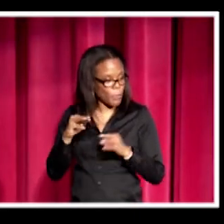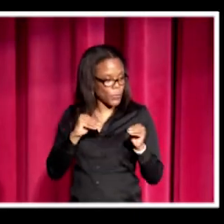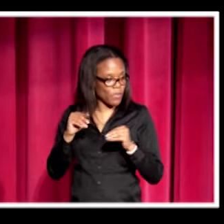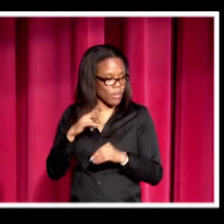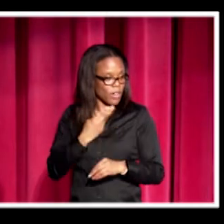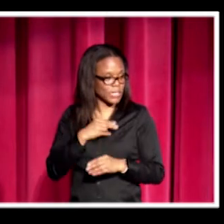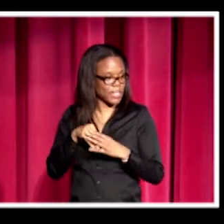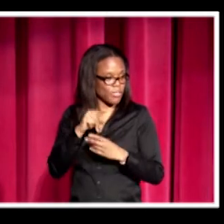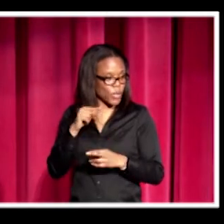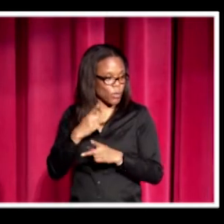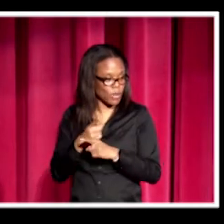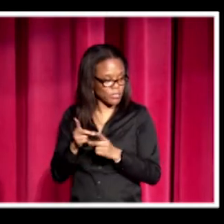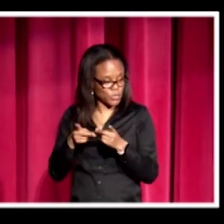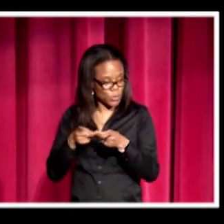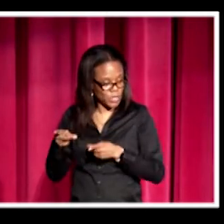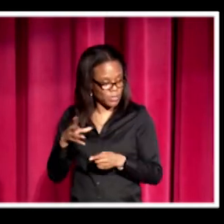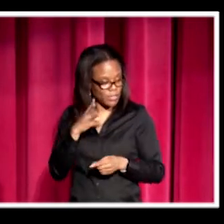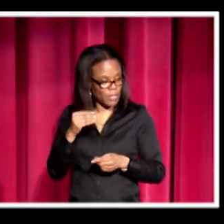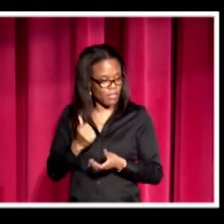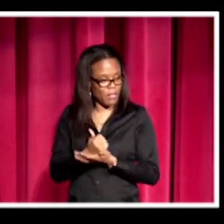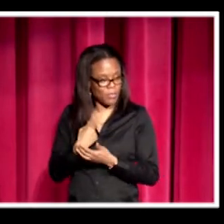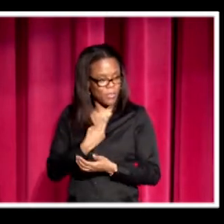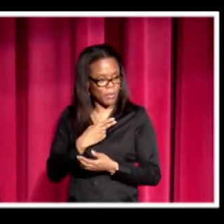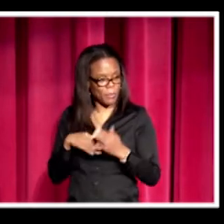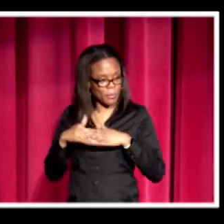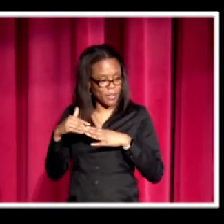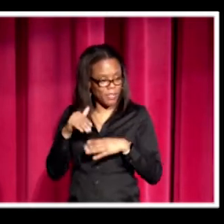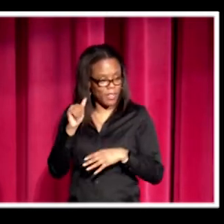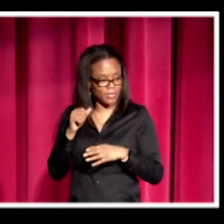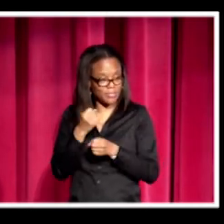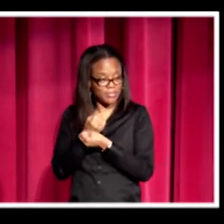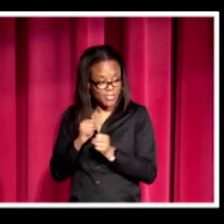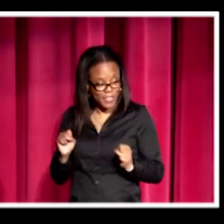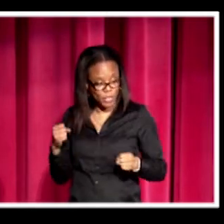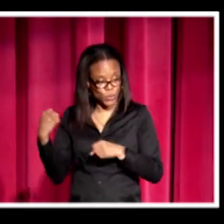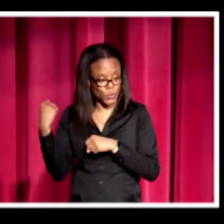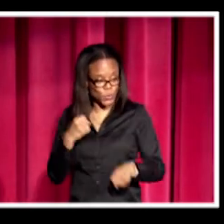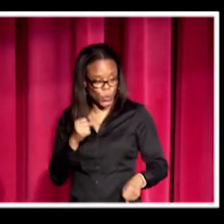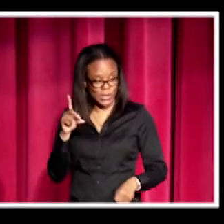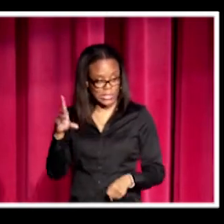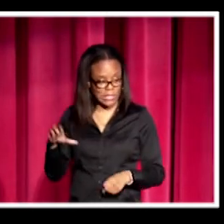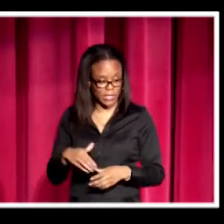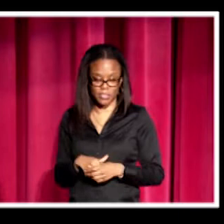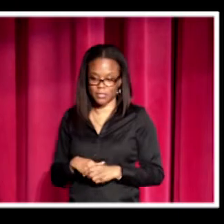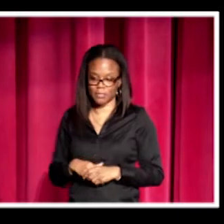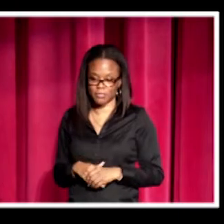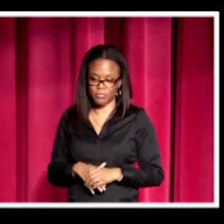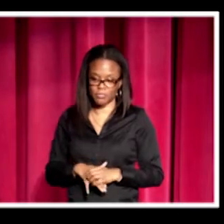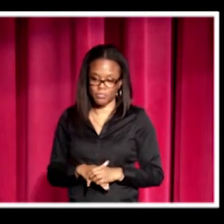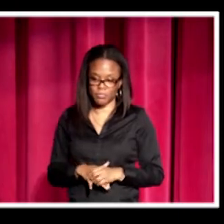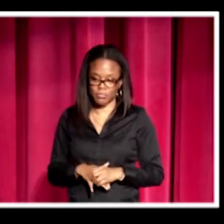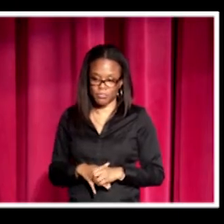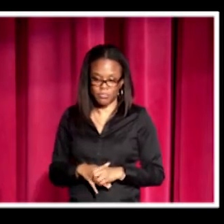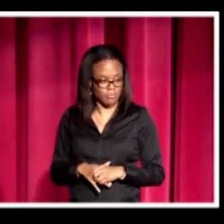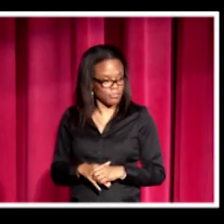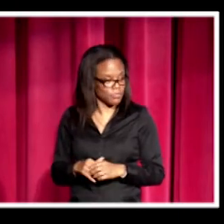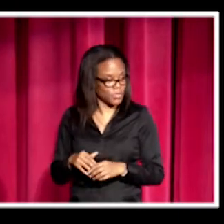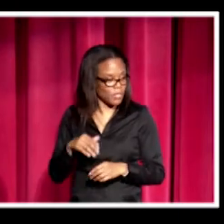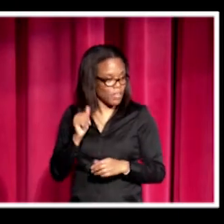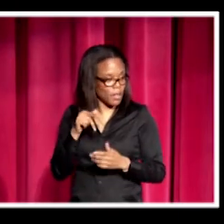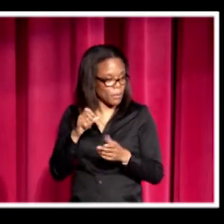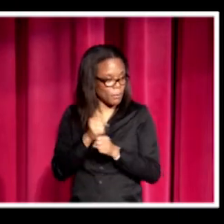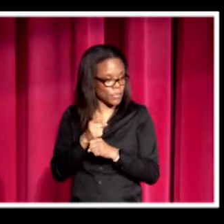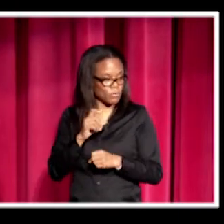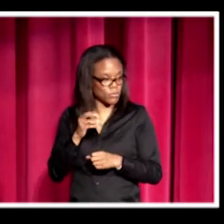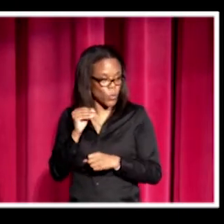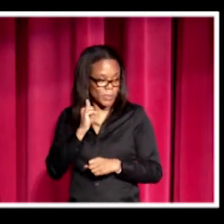direction and helping us build a safer, stronger, and healthier DC. And make no mistake,